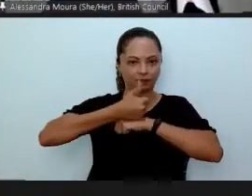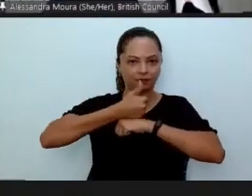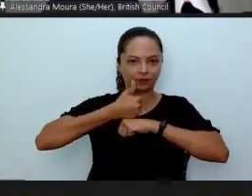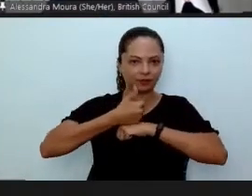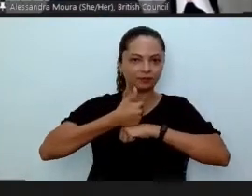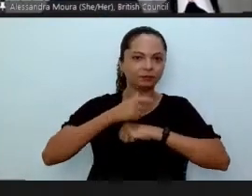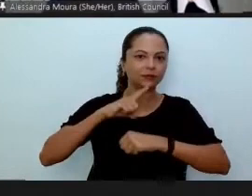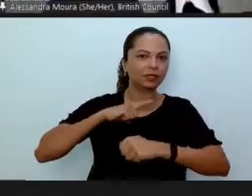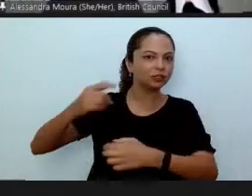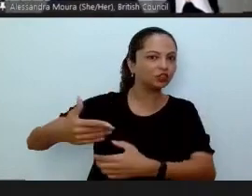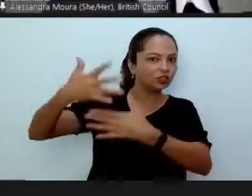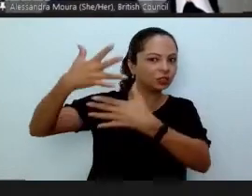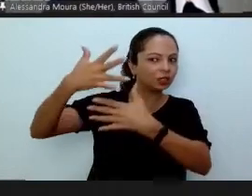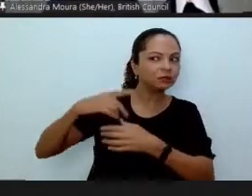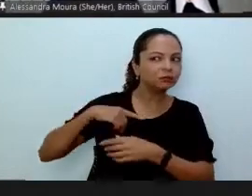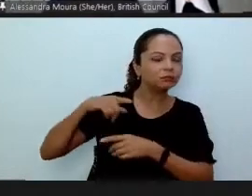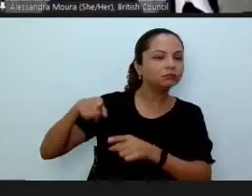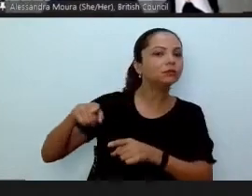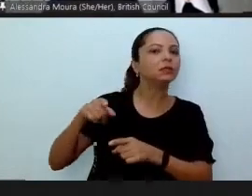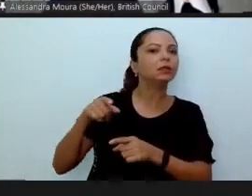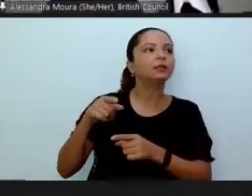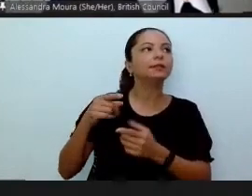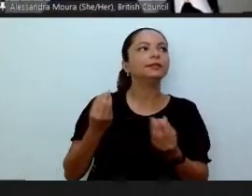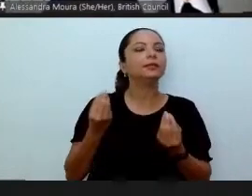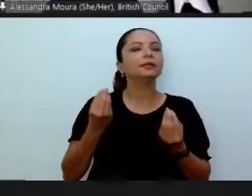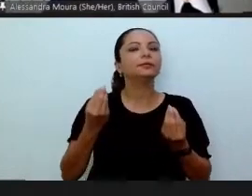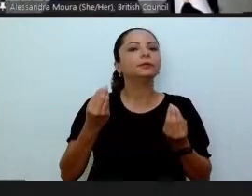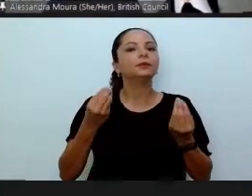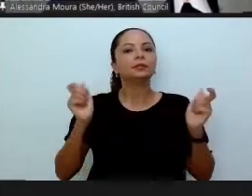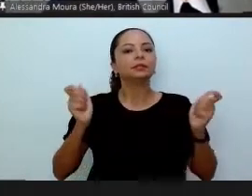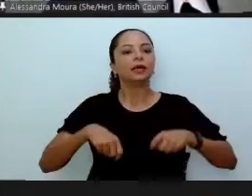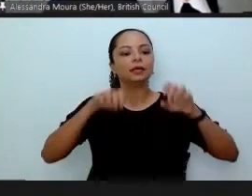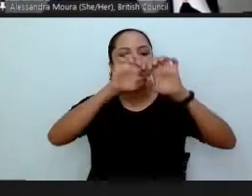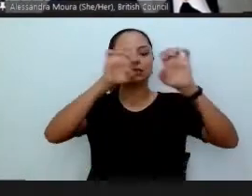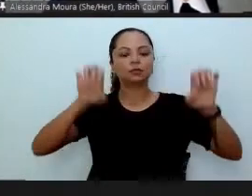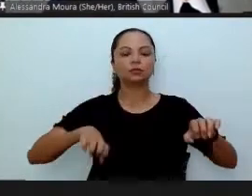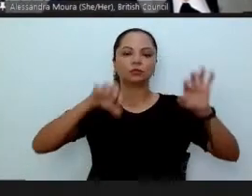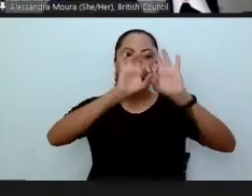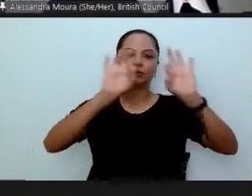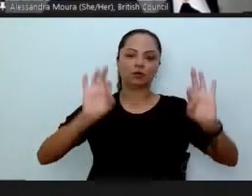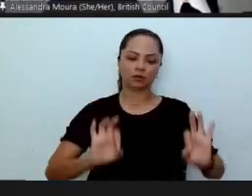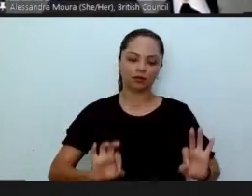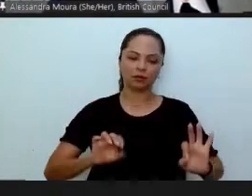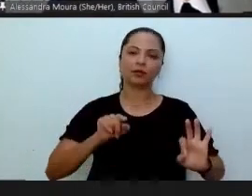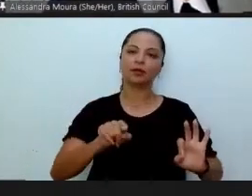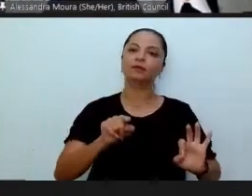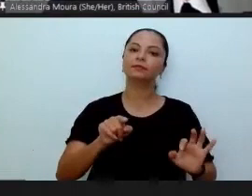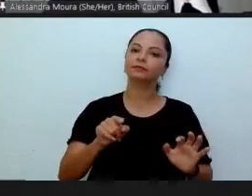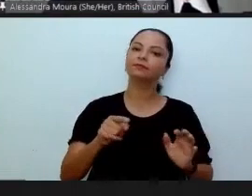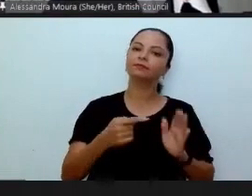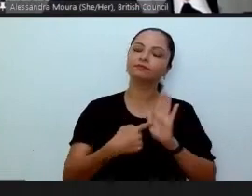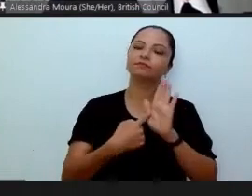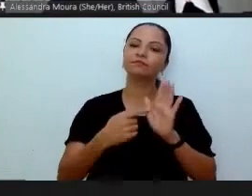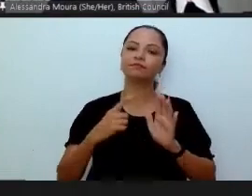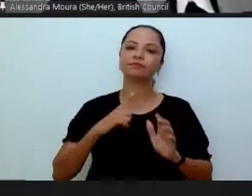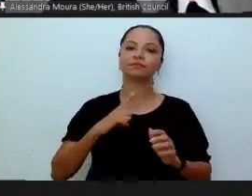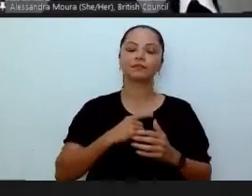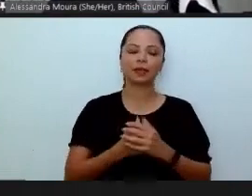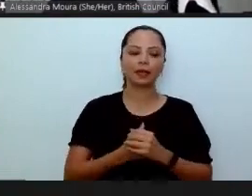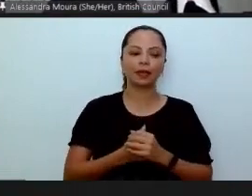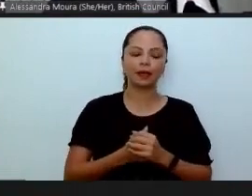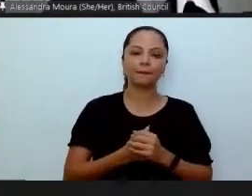I can't remember who it was who said it, but you definitely mentioned that earlier, Alessandro, and I think it's a very good idea. The idea